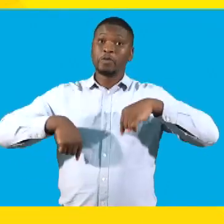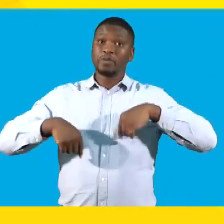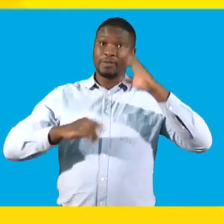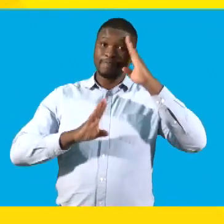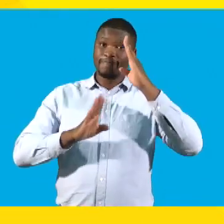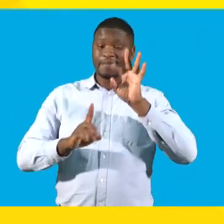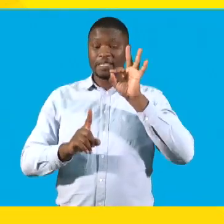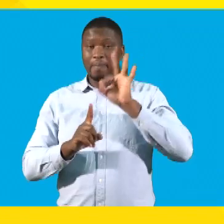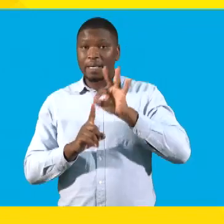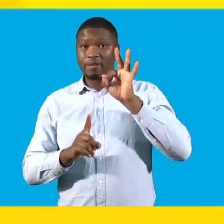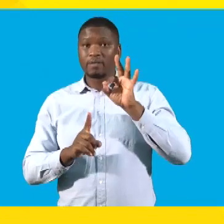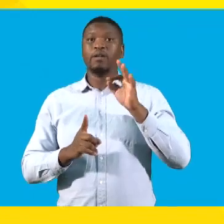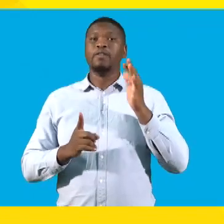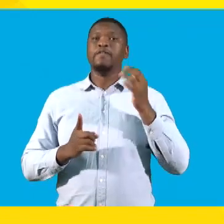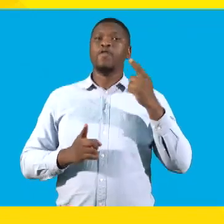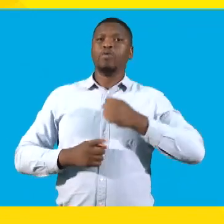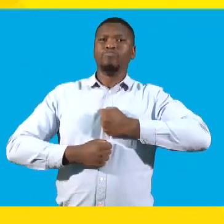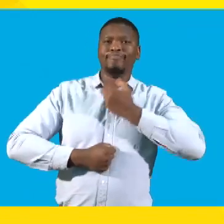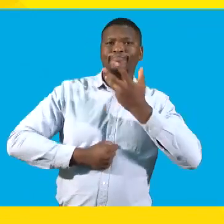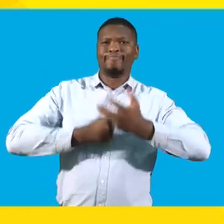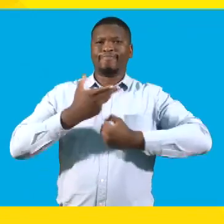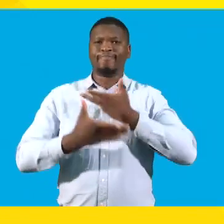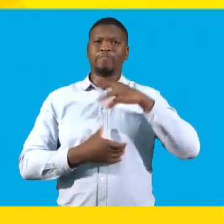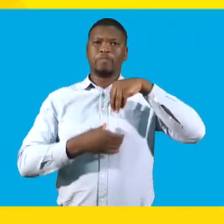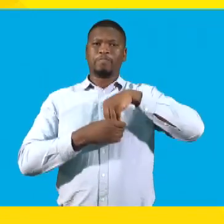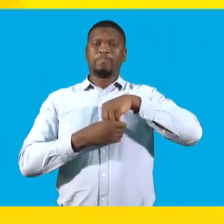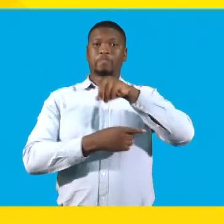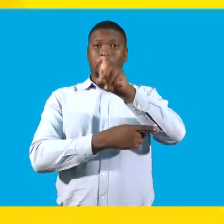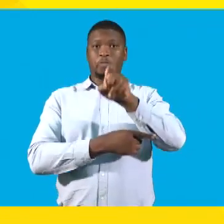looking specifically at poetry contextual questions.